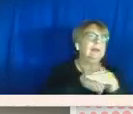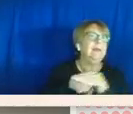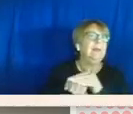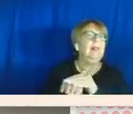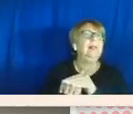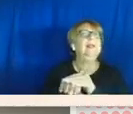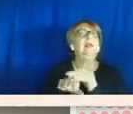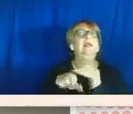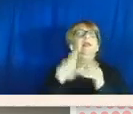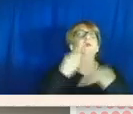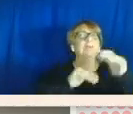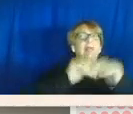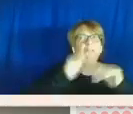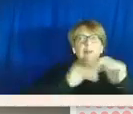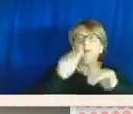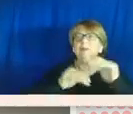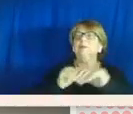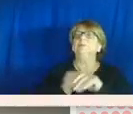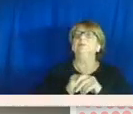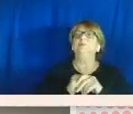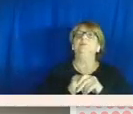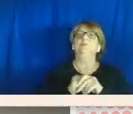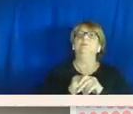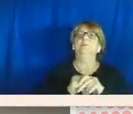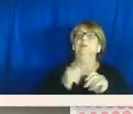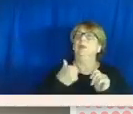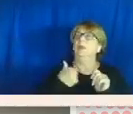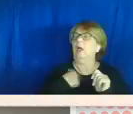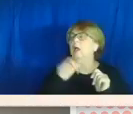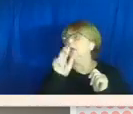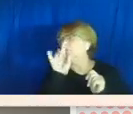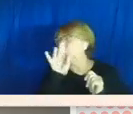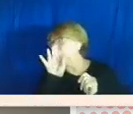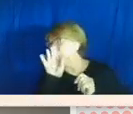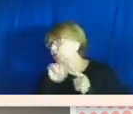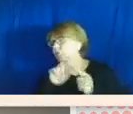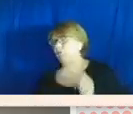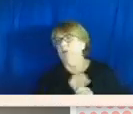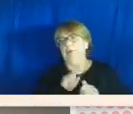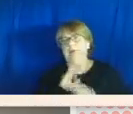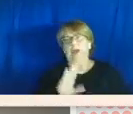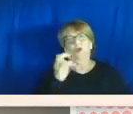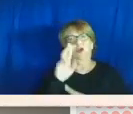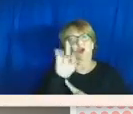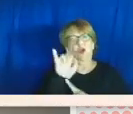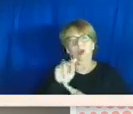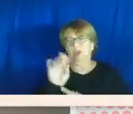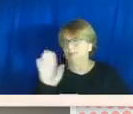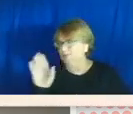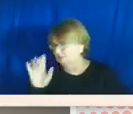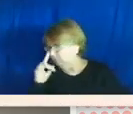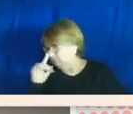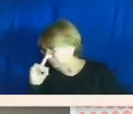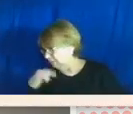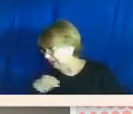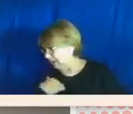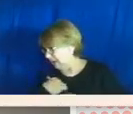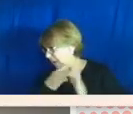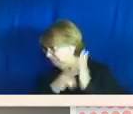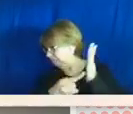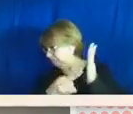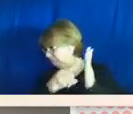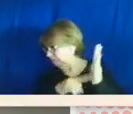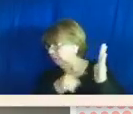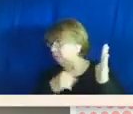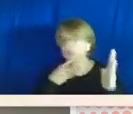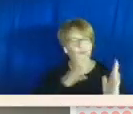buildings. And I whispered to Senator Harkin, can I say something to correct him? And he said, sure.